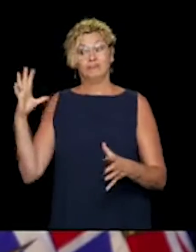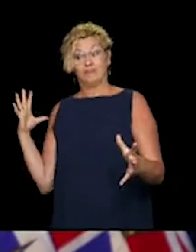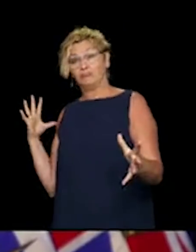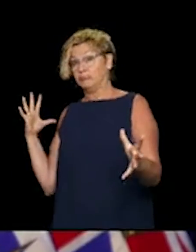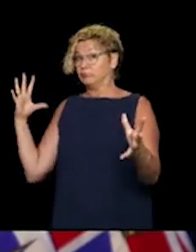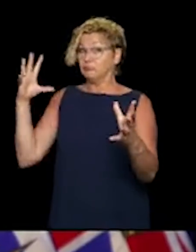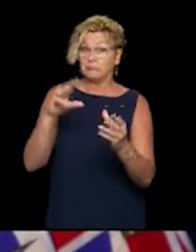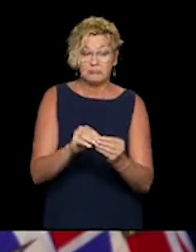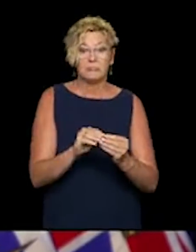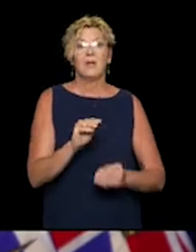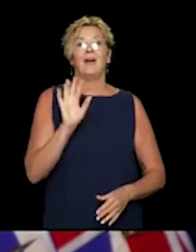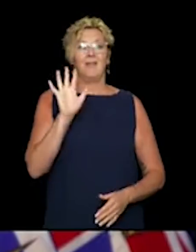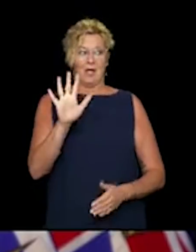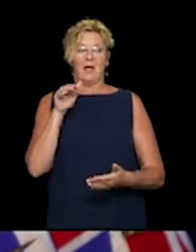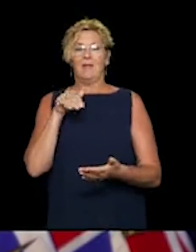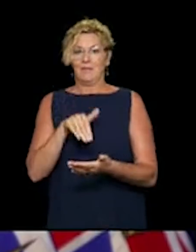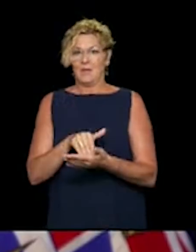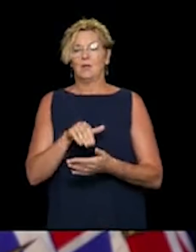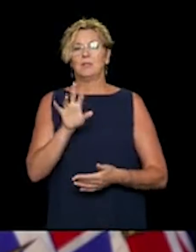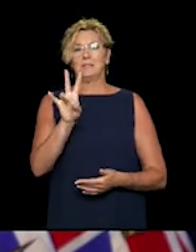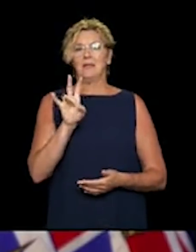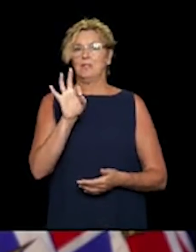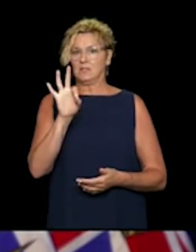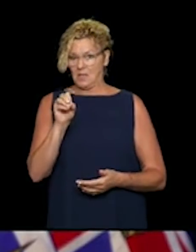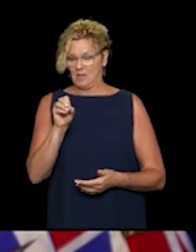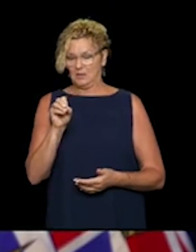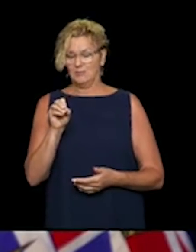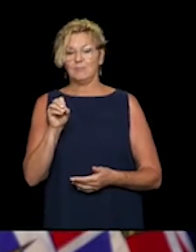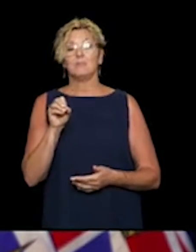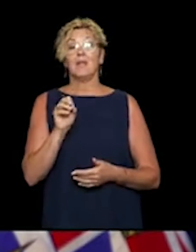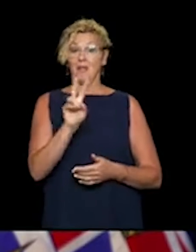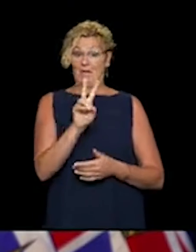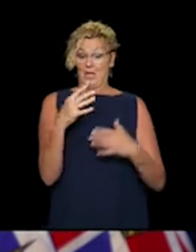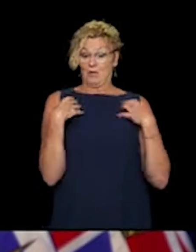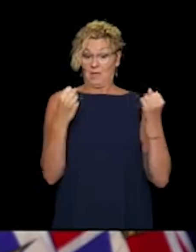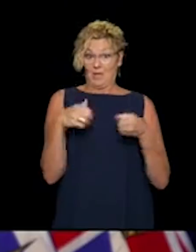to 5,790 people. That includes